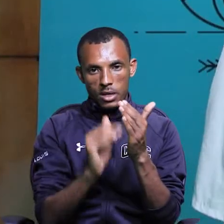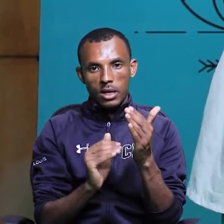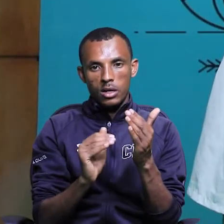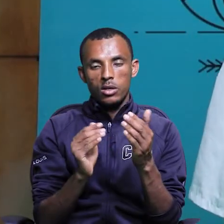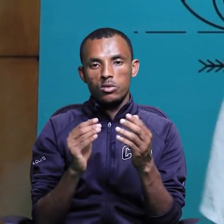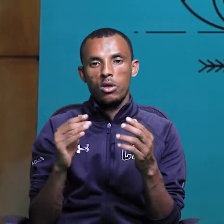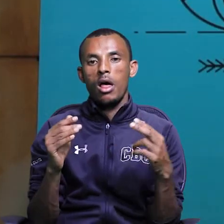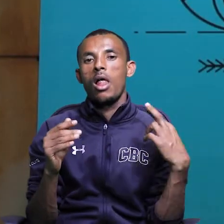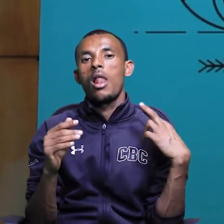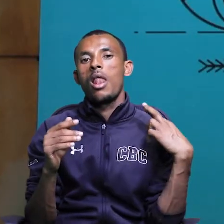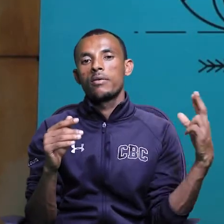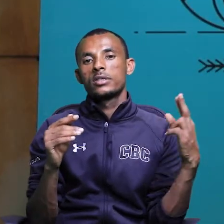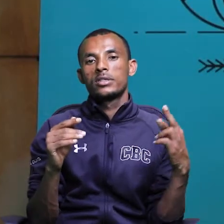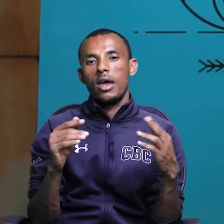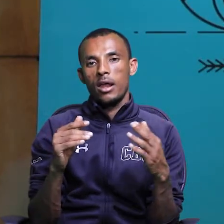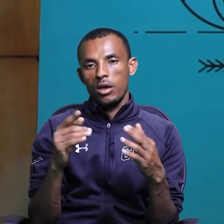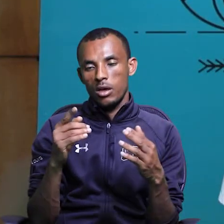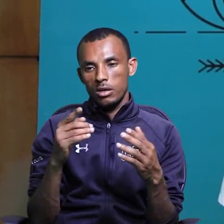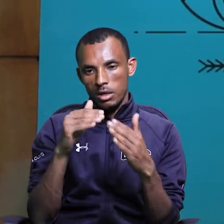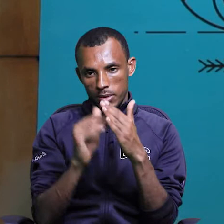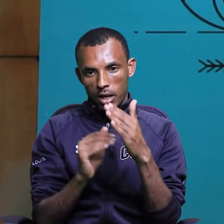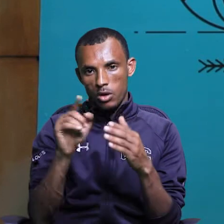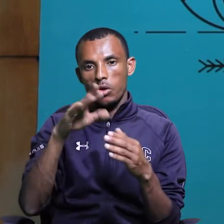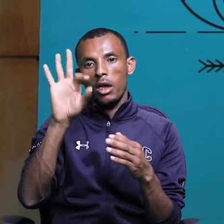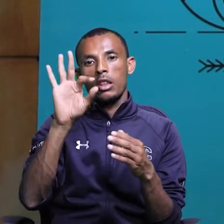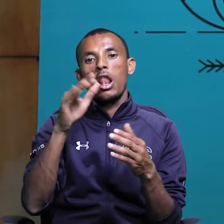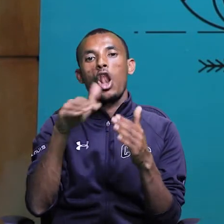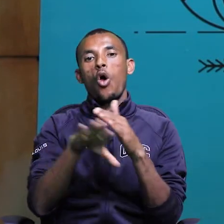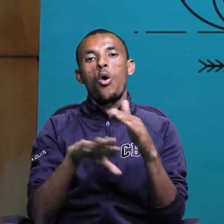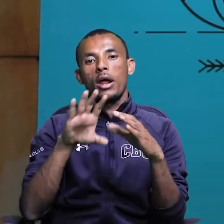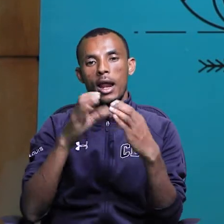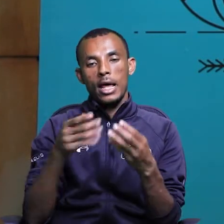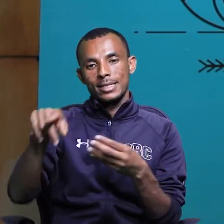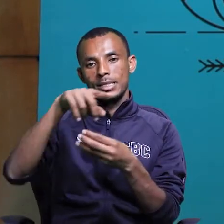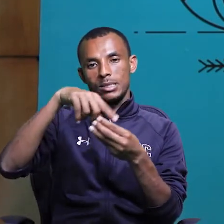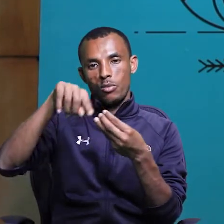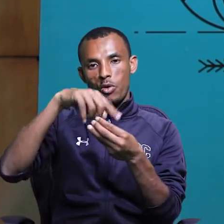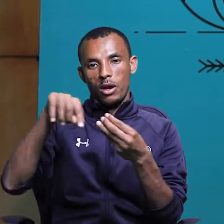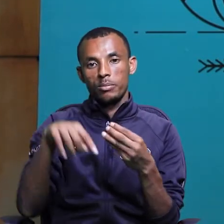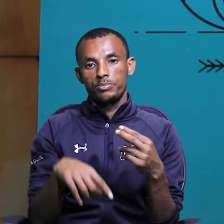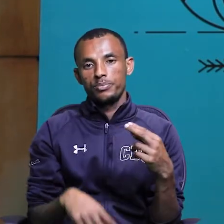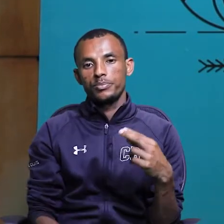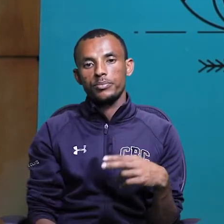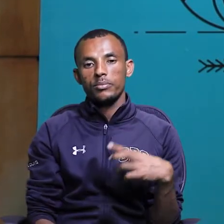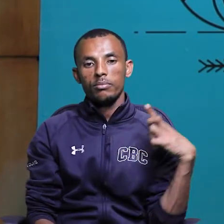the left side you will subtract to get lower class boundaries. Lower class